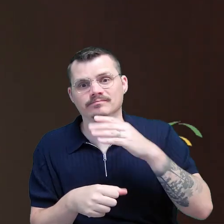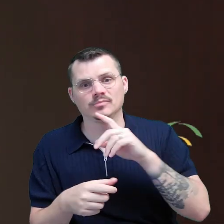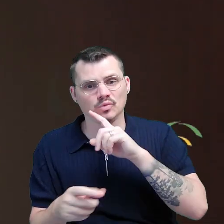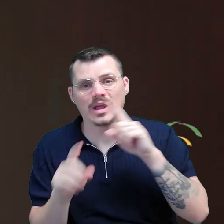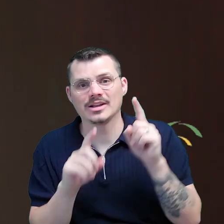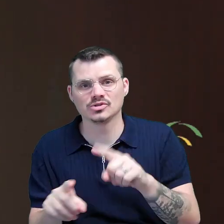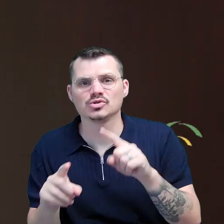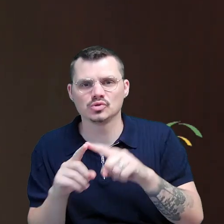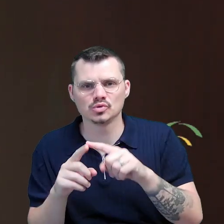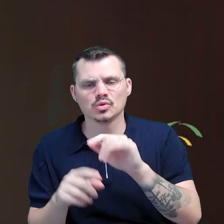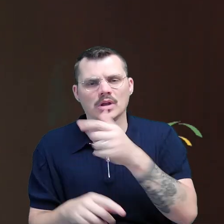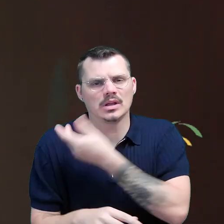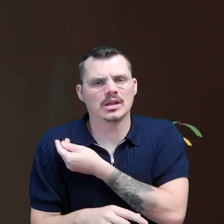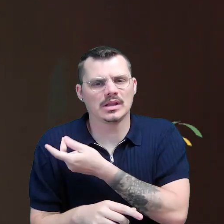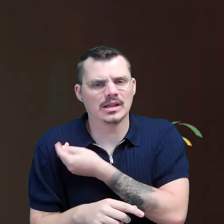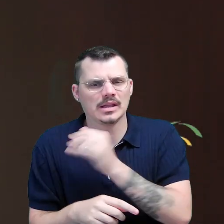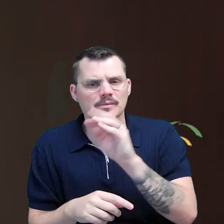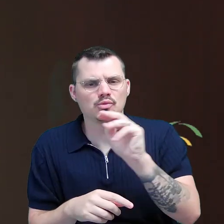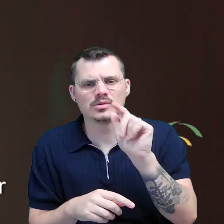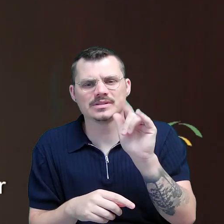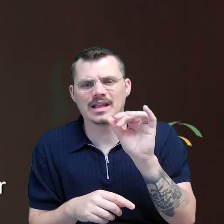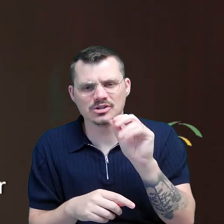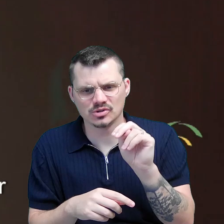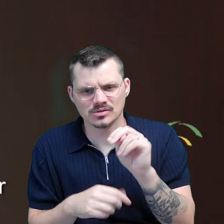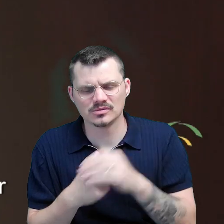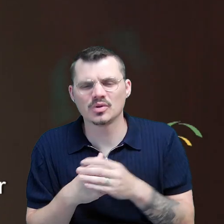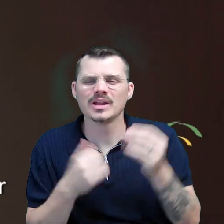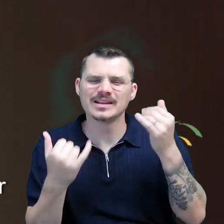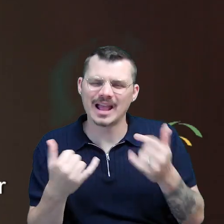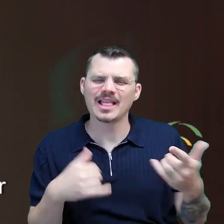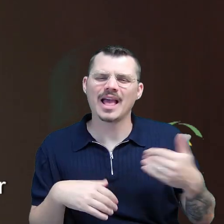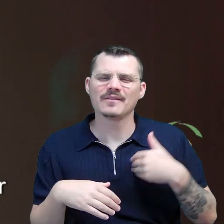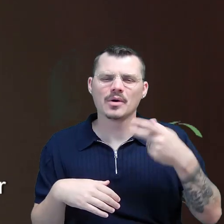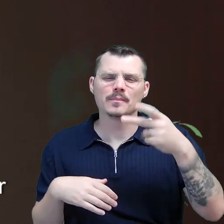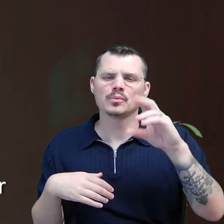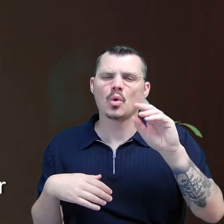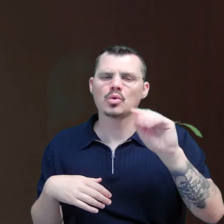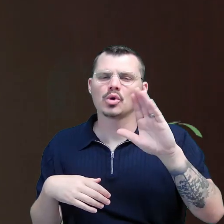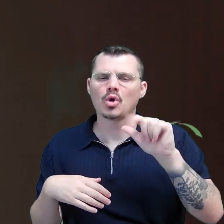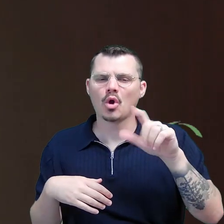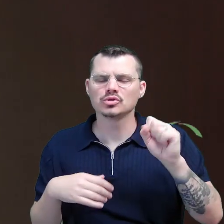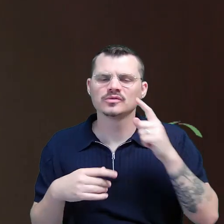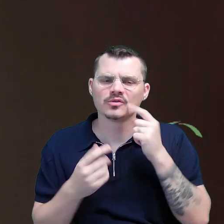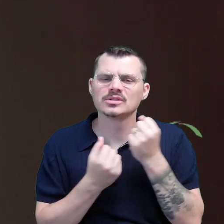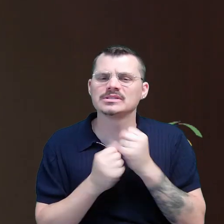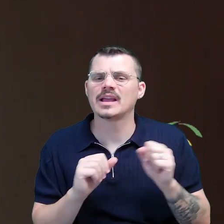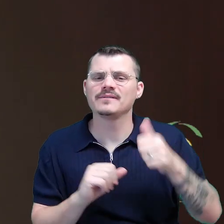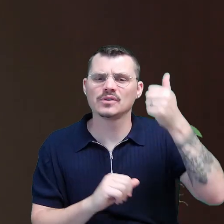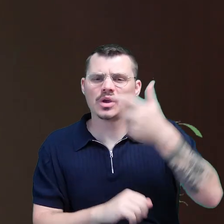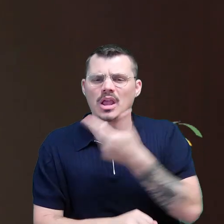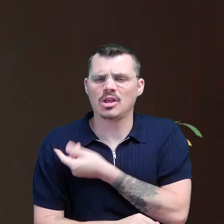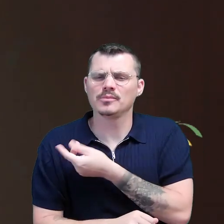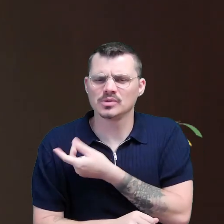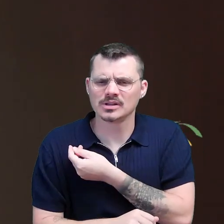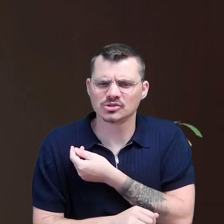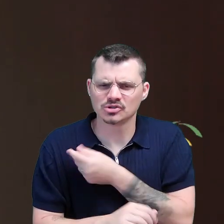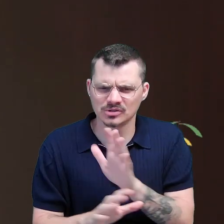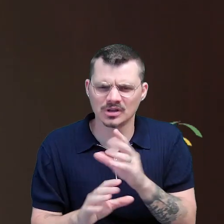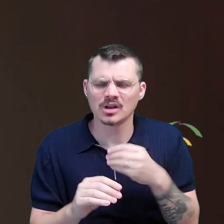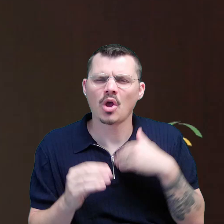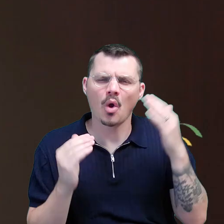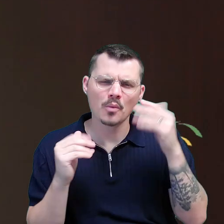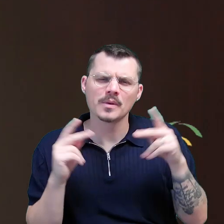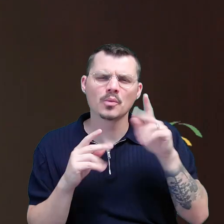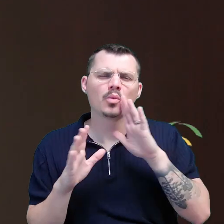certain immunizations. So there's now some protocols for safer immunization, and I hope people will